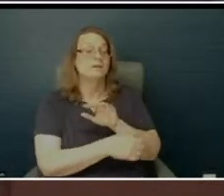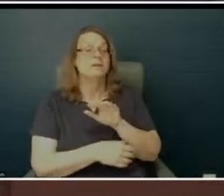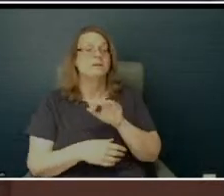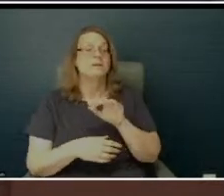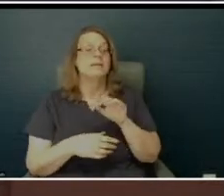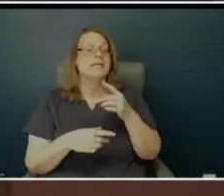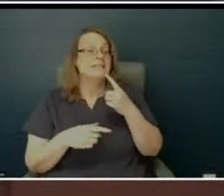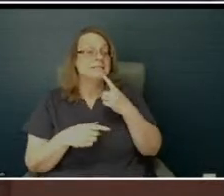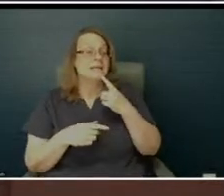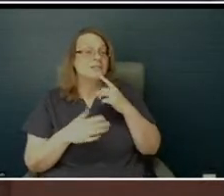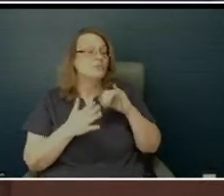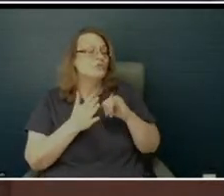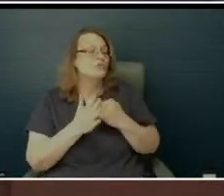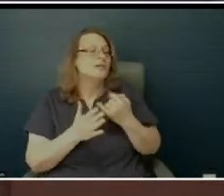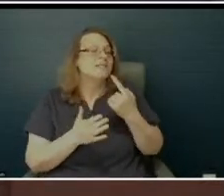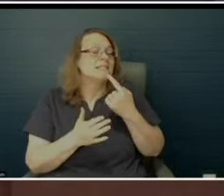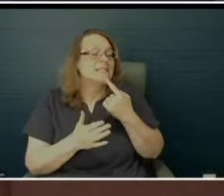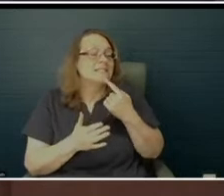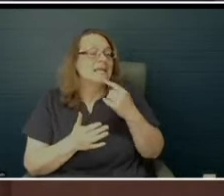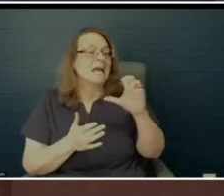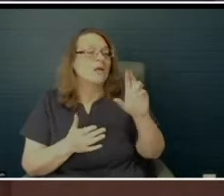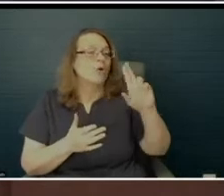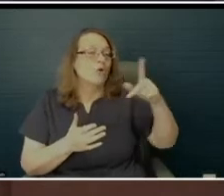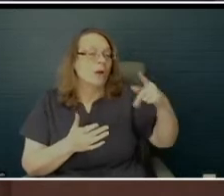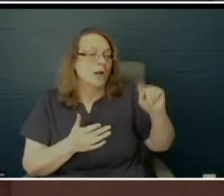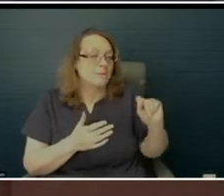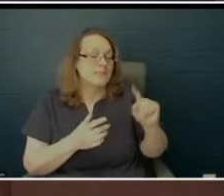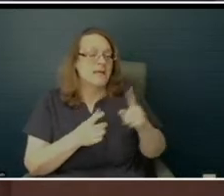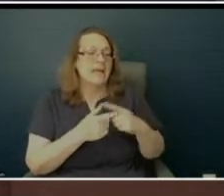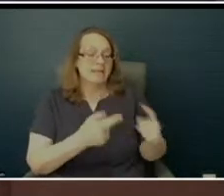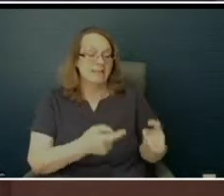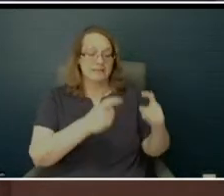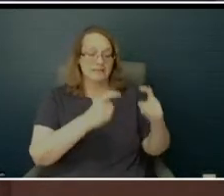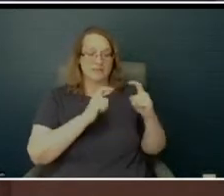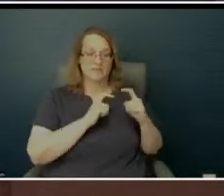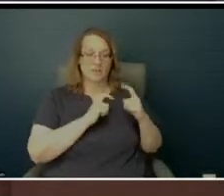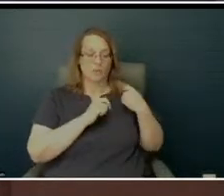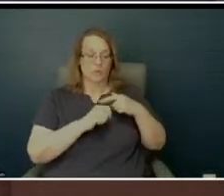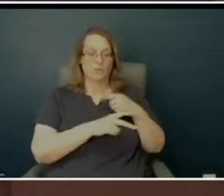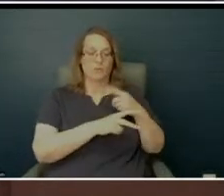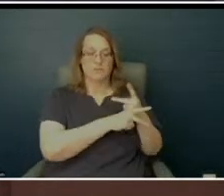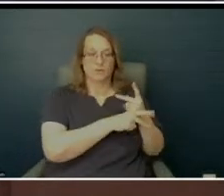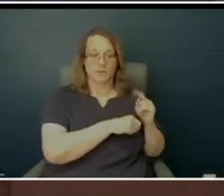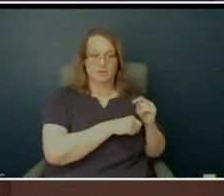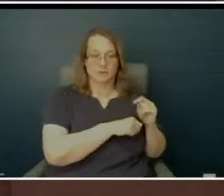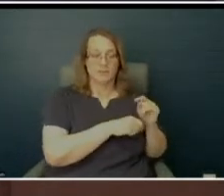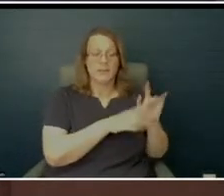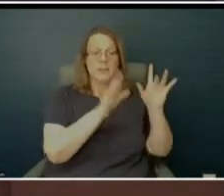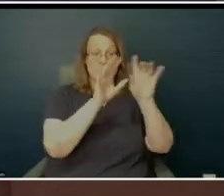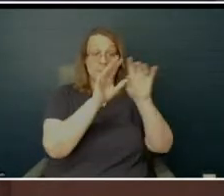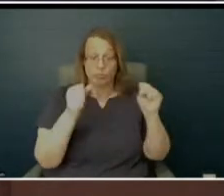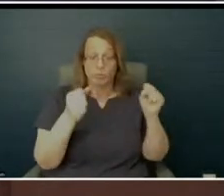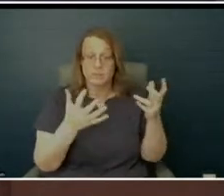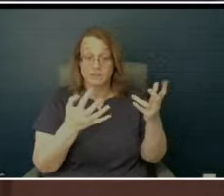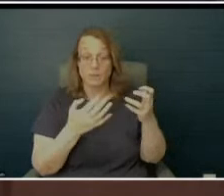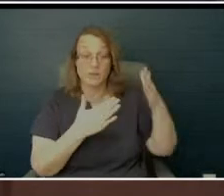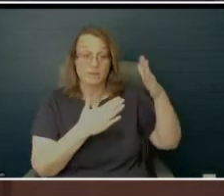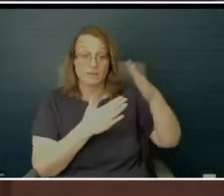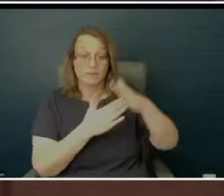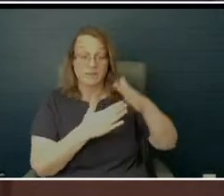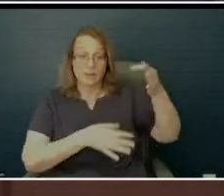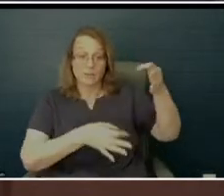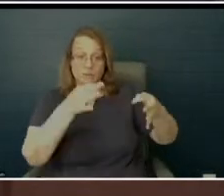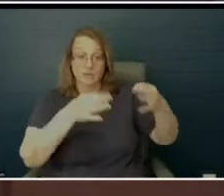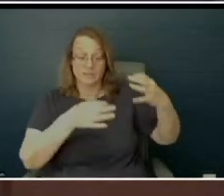leave the rest to us. The president wanted the top Justice Department officials to declare that the election was corrupt,